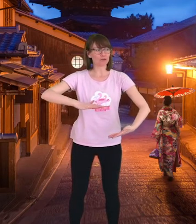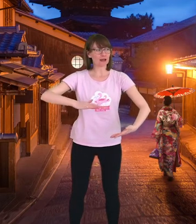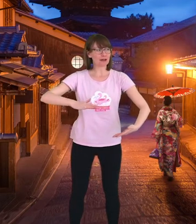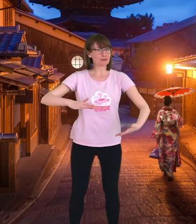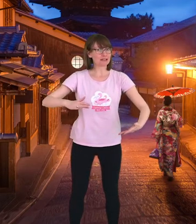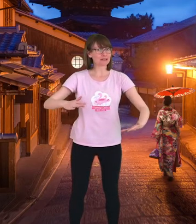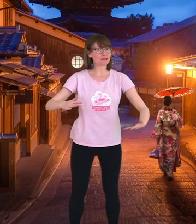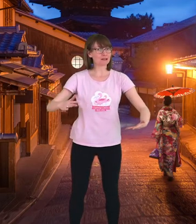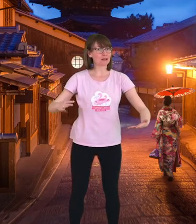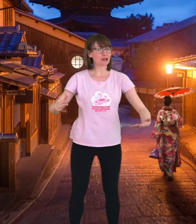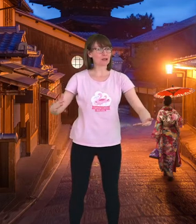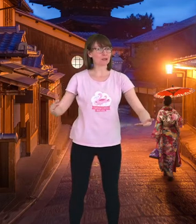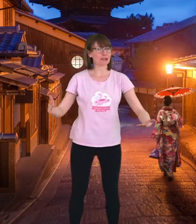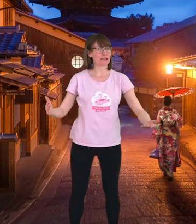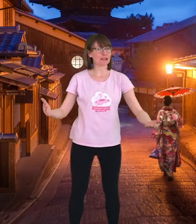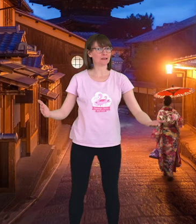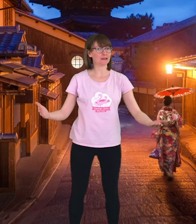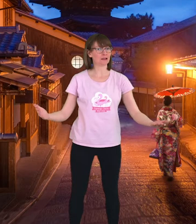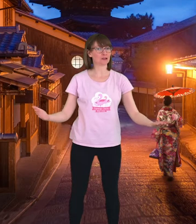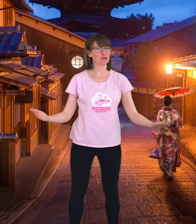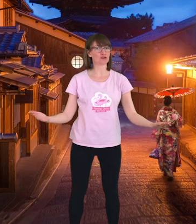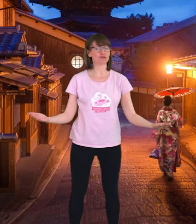go very slowly,